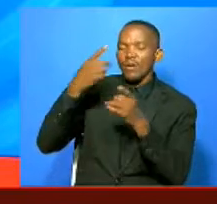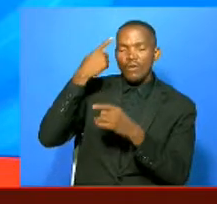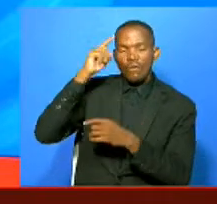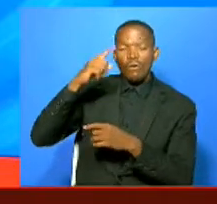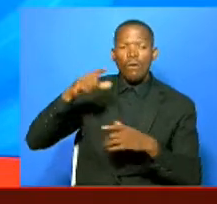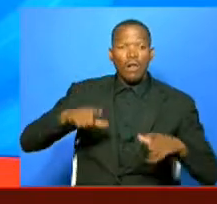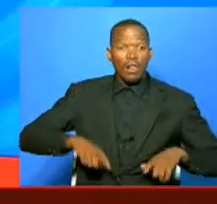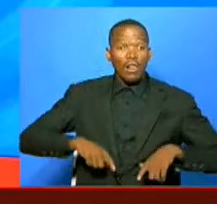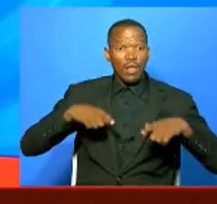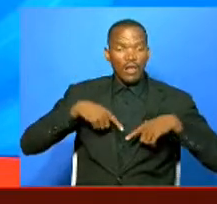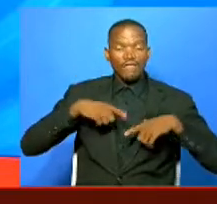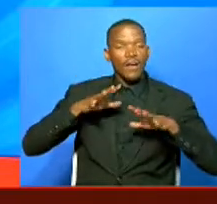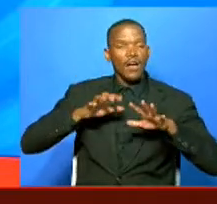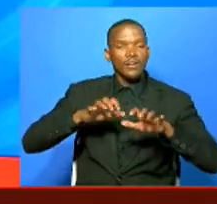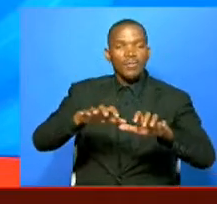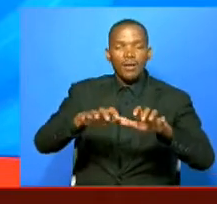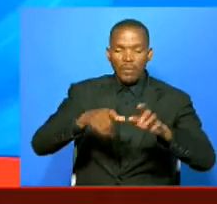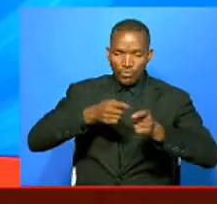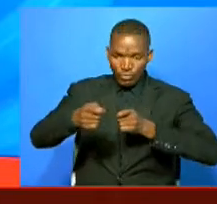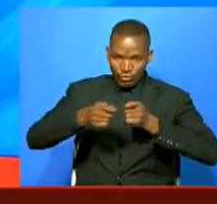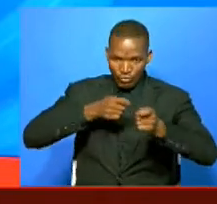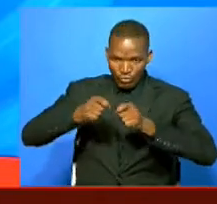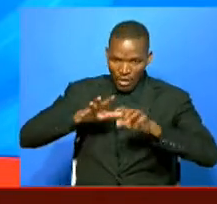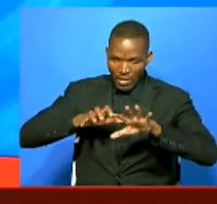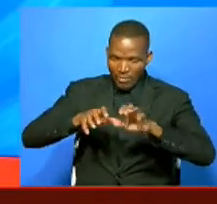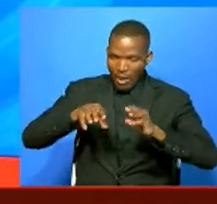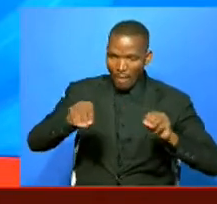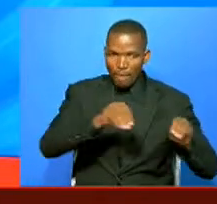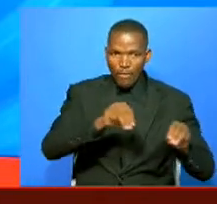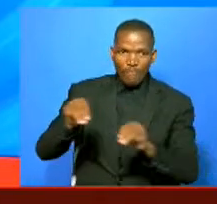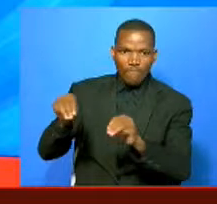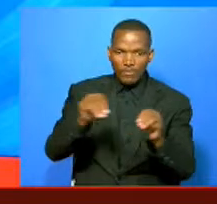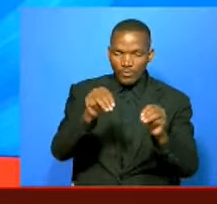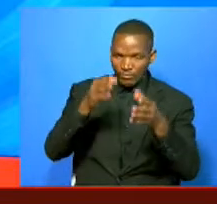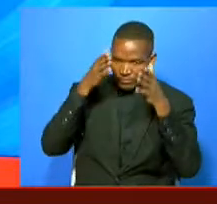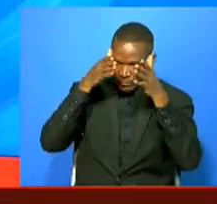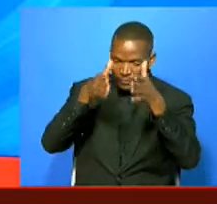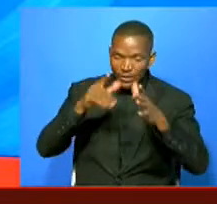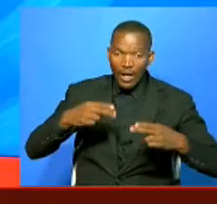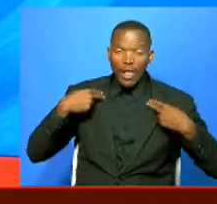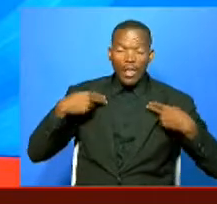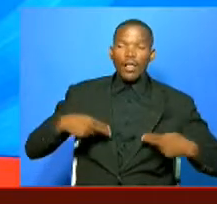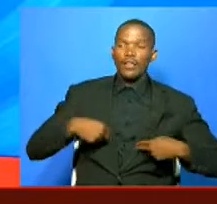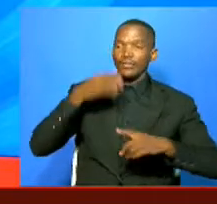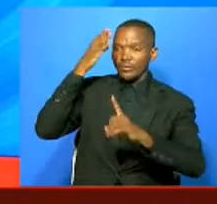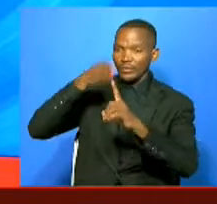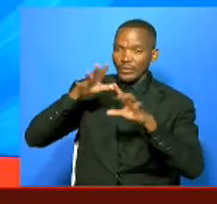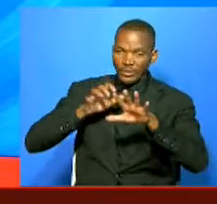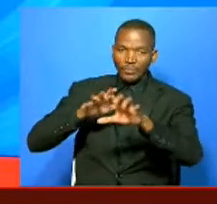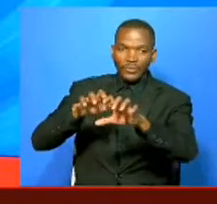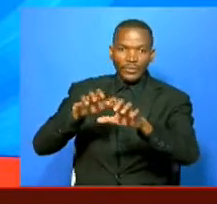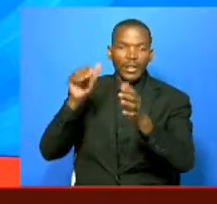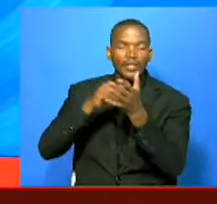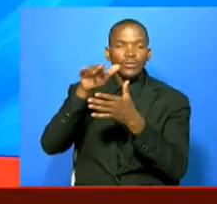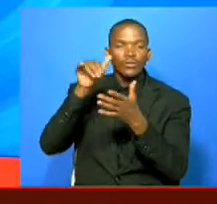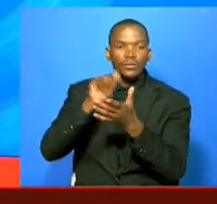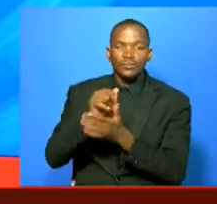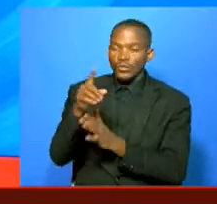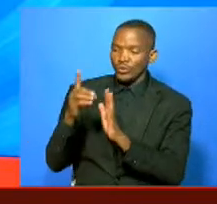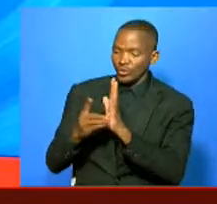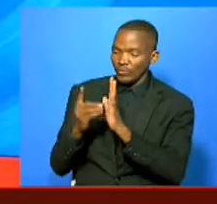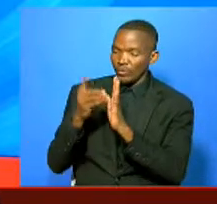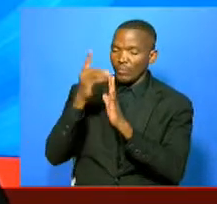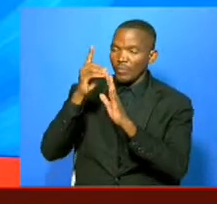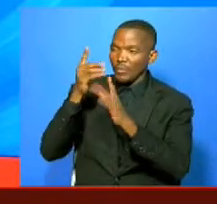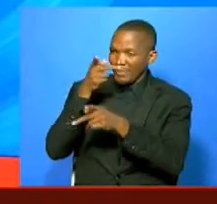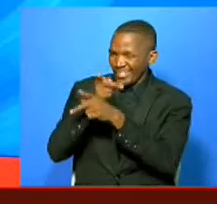a tshwanang le go laola metsamao ya diphologolo ga a lebagana le tlhabololo botsogo jwa diphologolo fela mme a tlhabolotse boleng